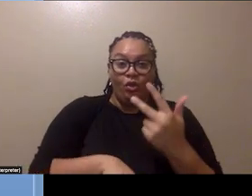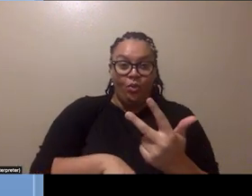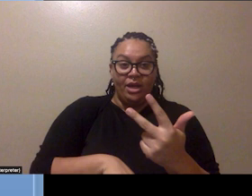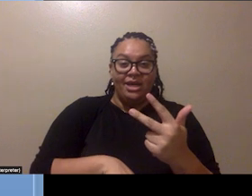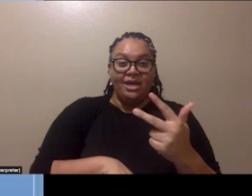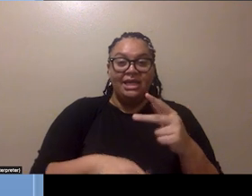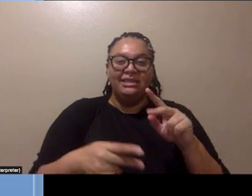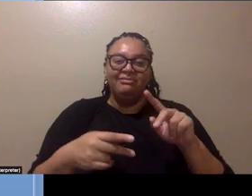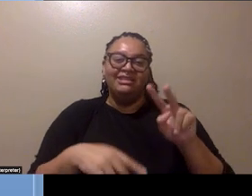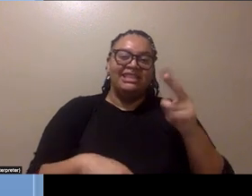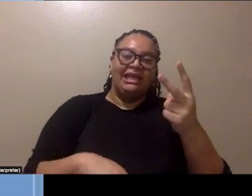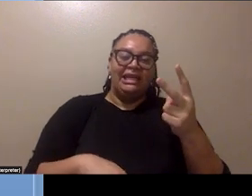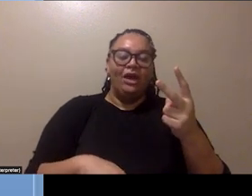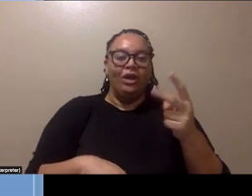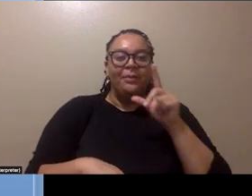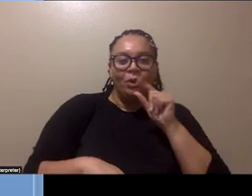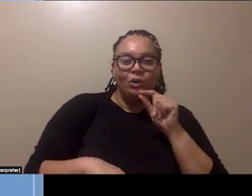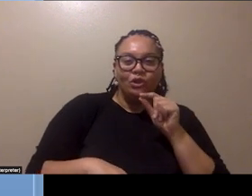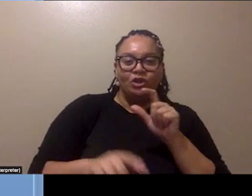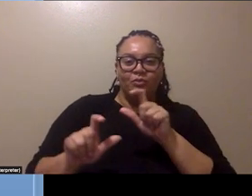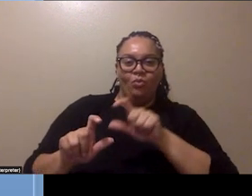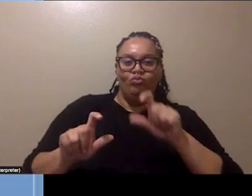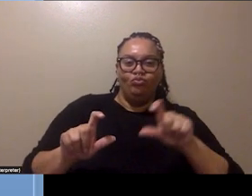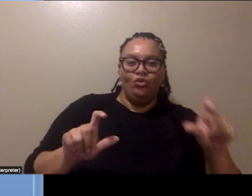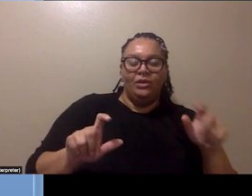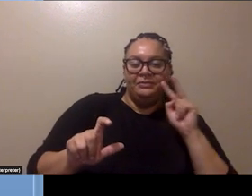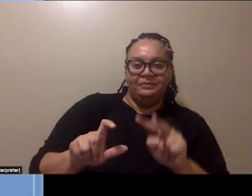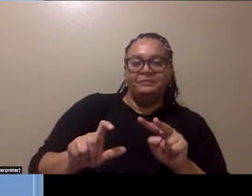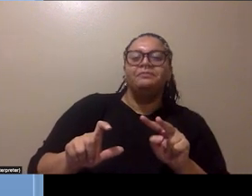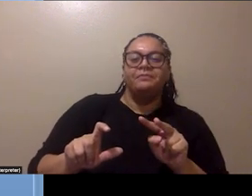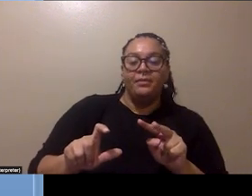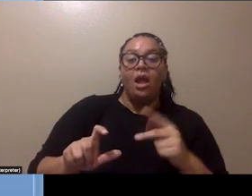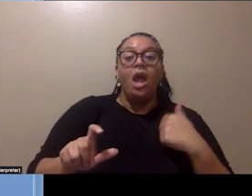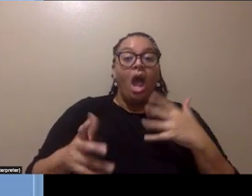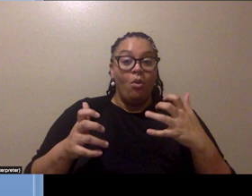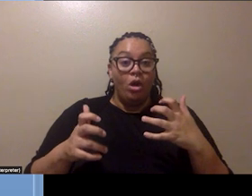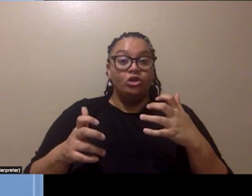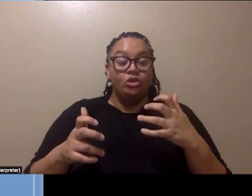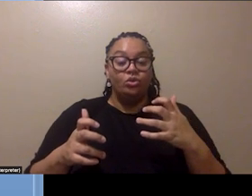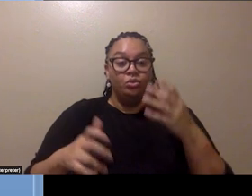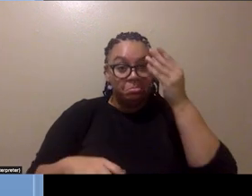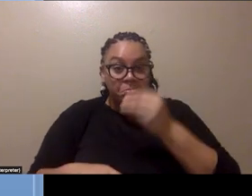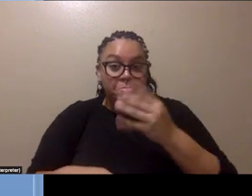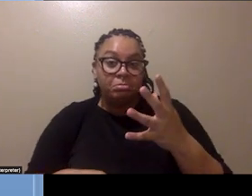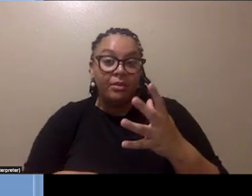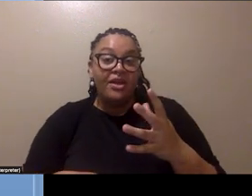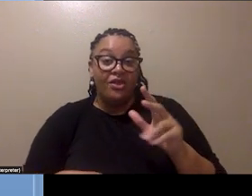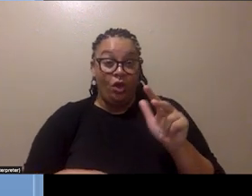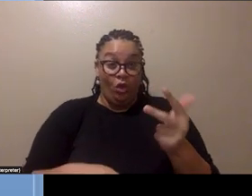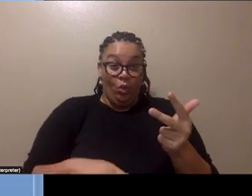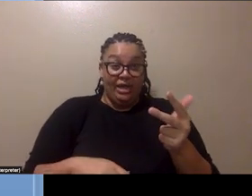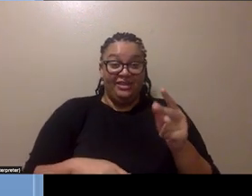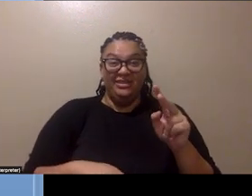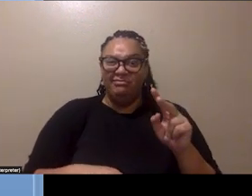additional secondary cavity nesters. We have a house wren, a European starling, and a violet green swallow. Now, I do want to point out